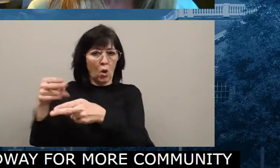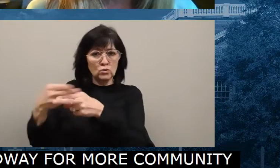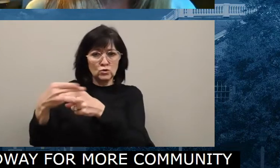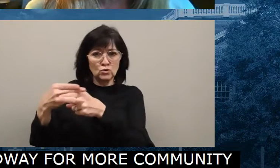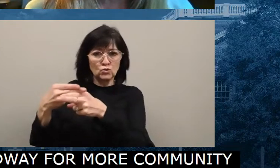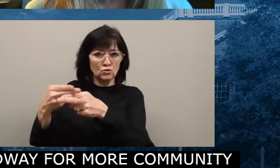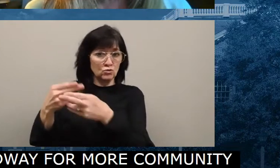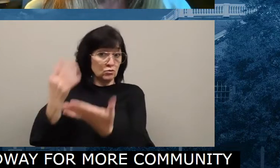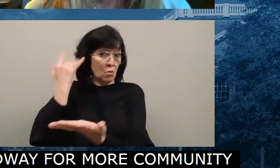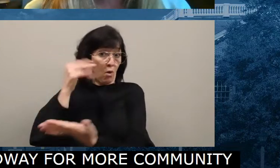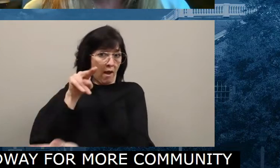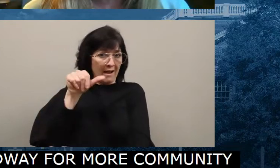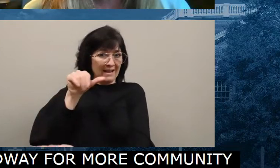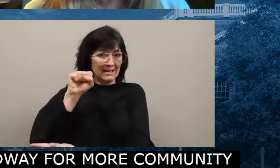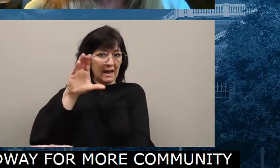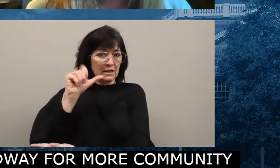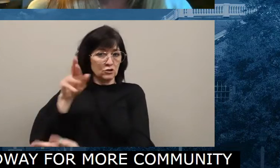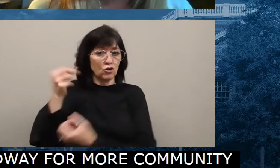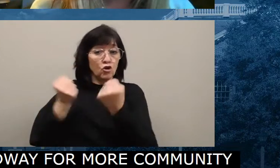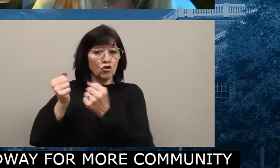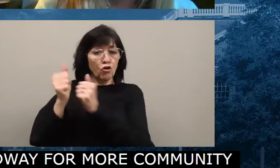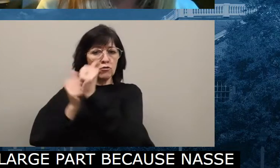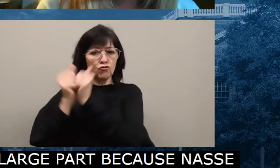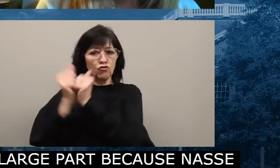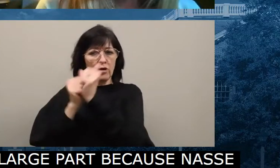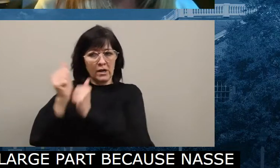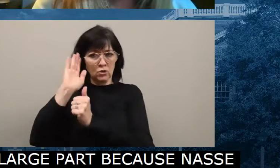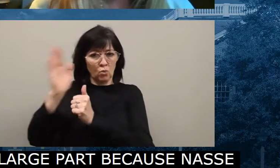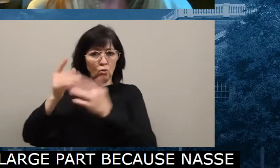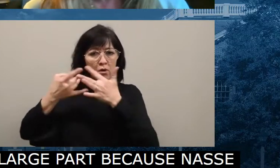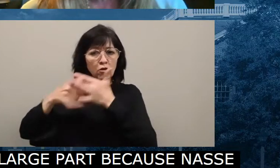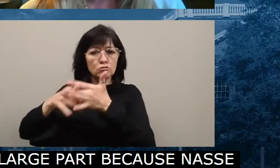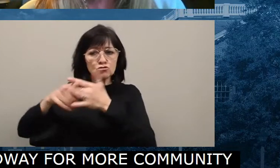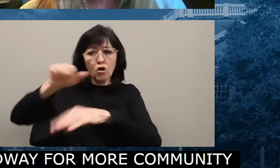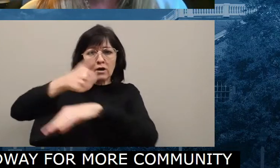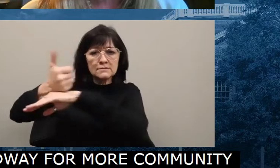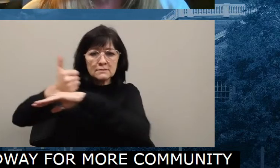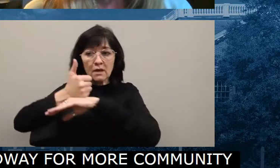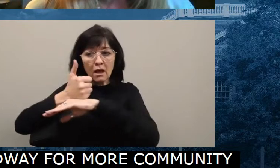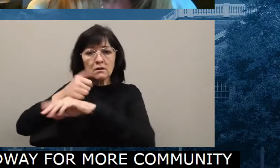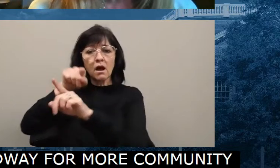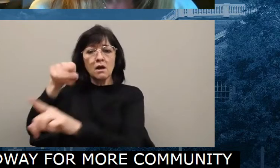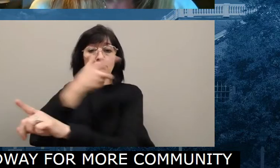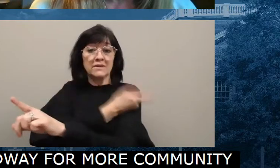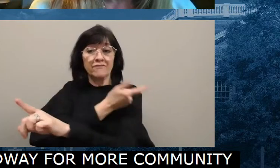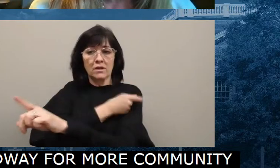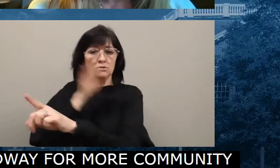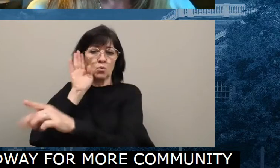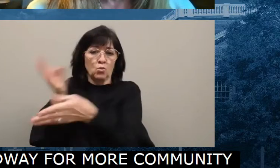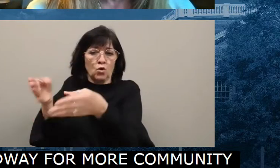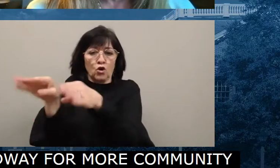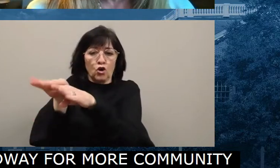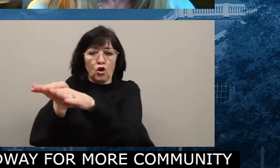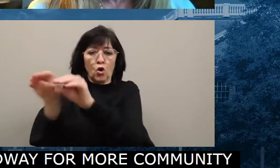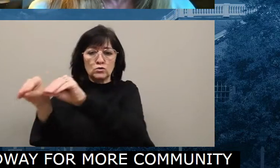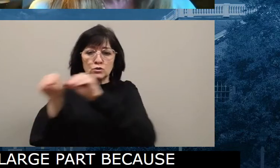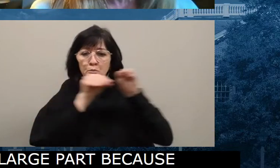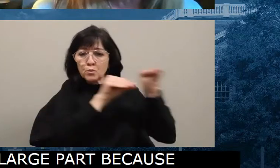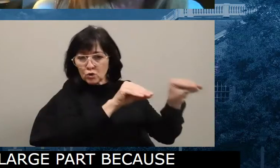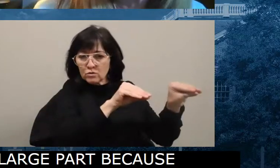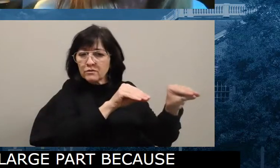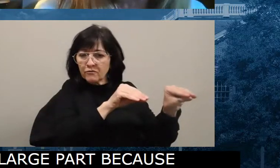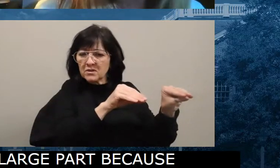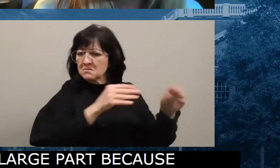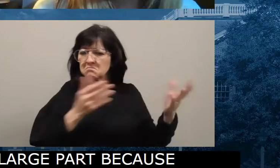coming up. And so our time is limited there anyhow. So it's not significant change from where